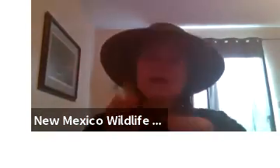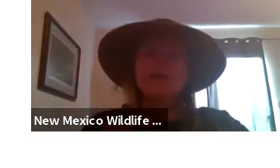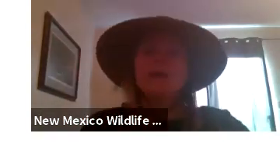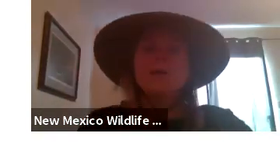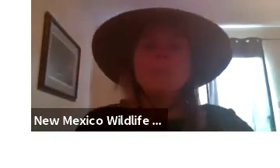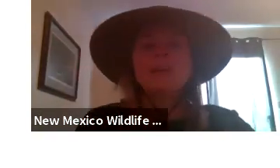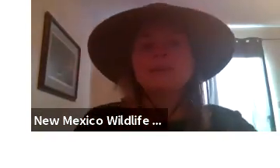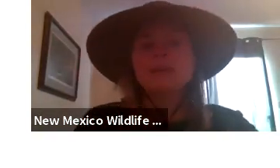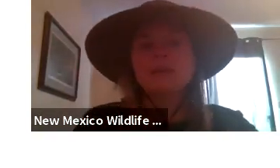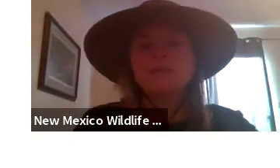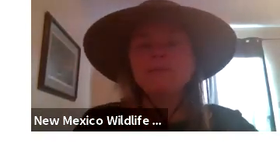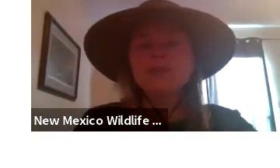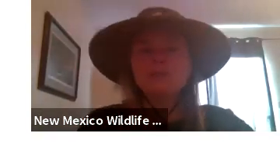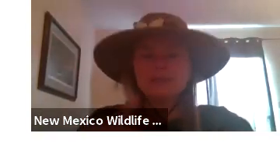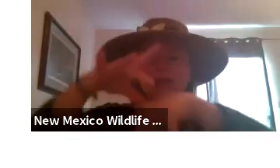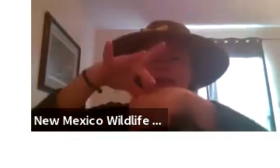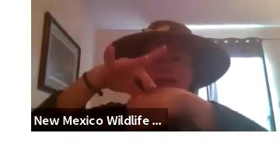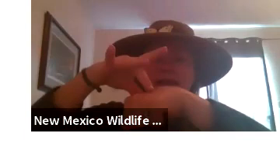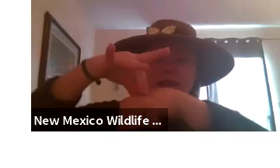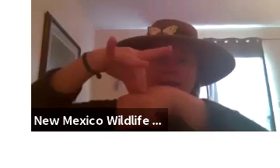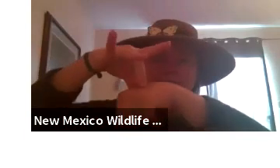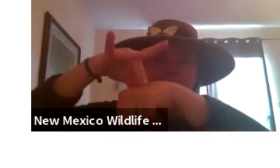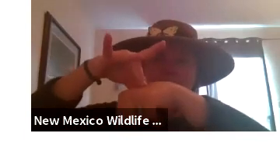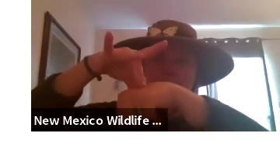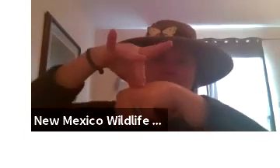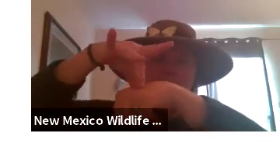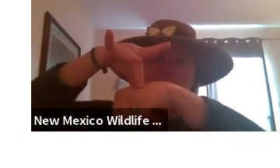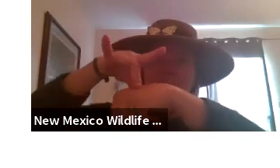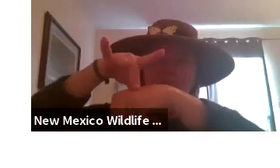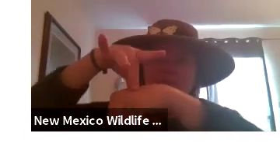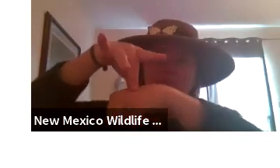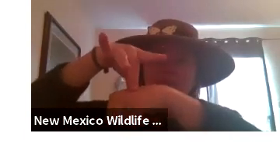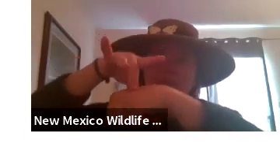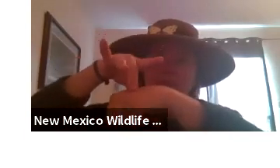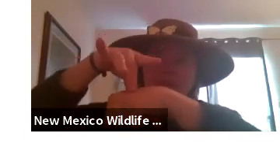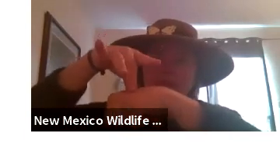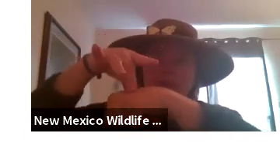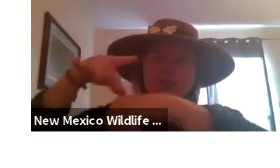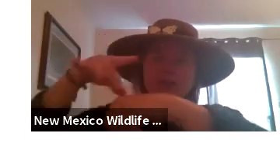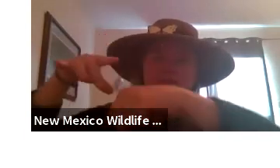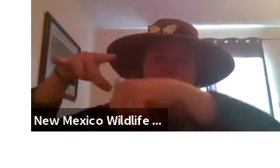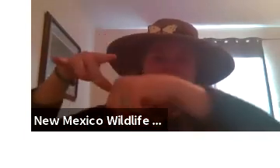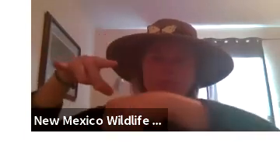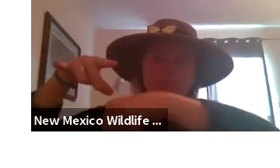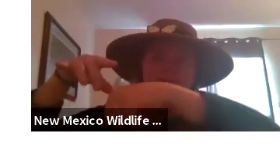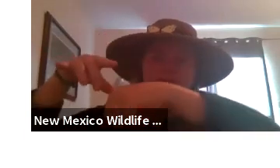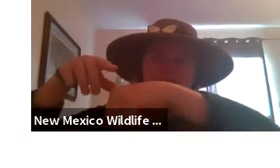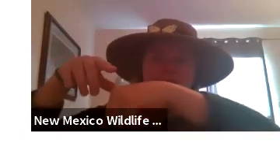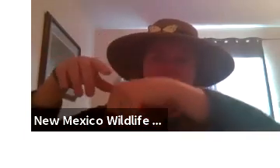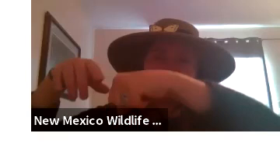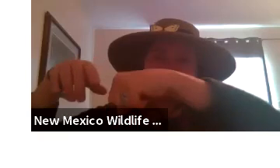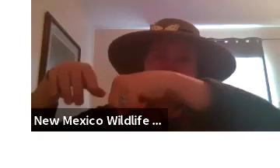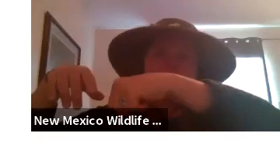it. But the official sign is like this. It's a little bit of a tricky one. So you have